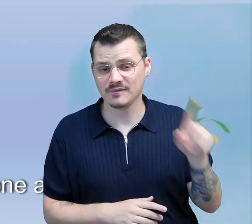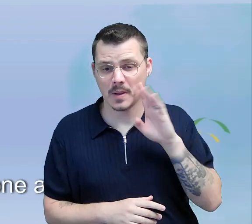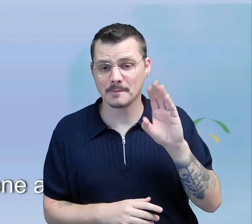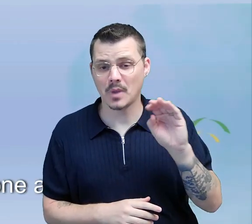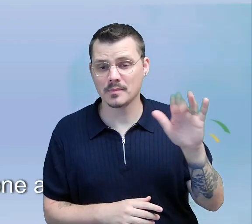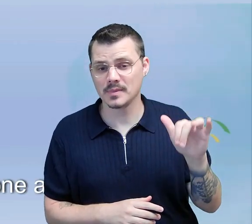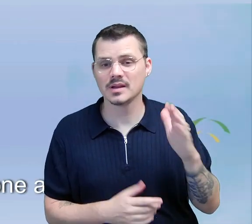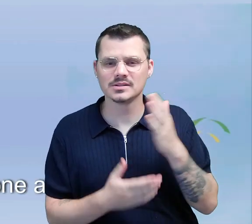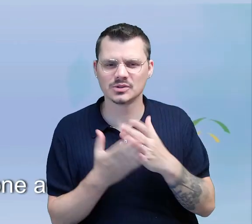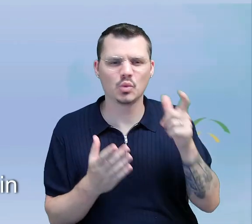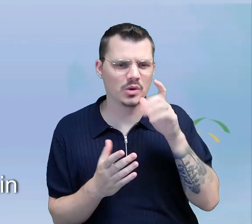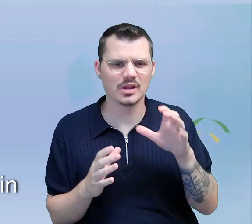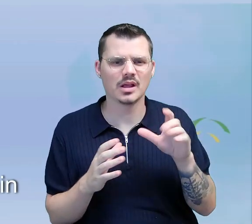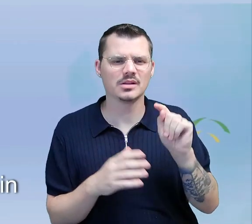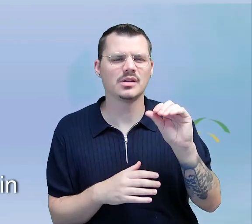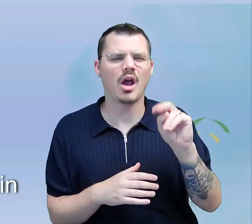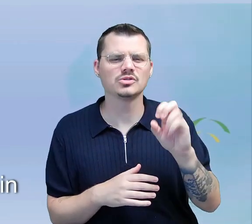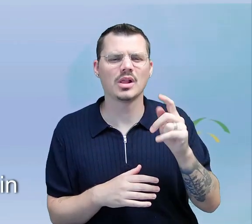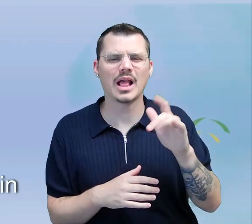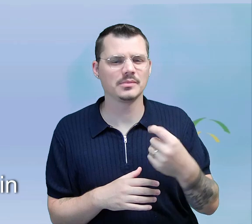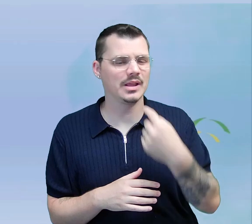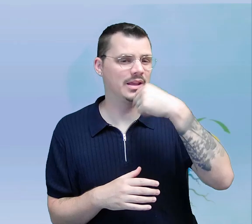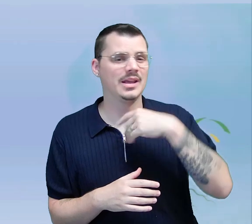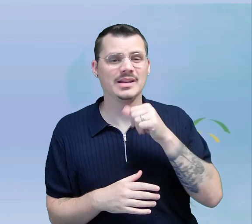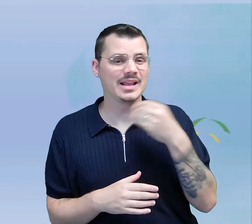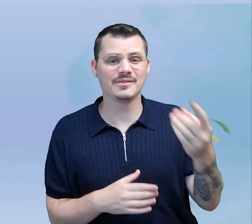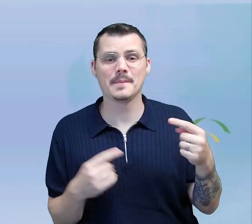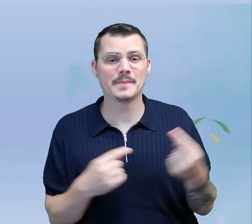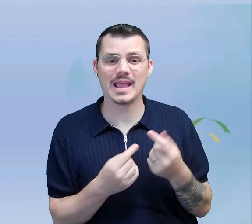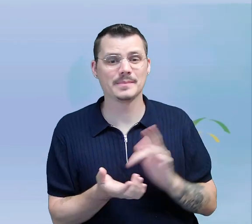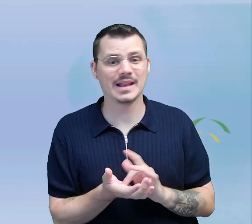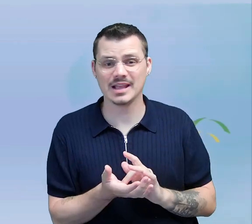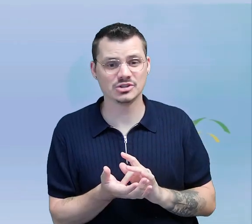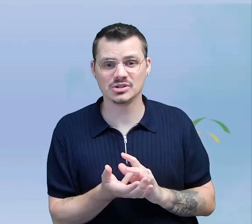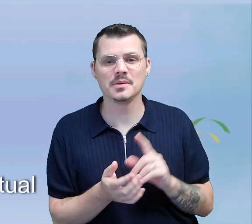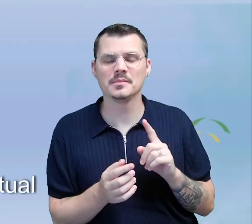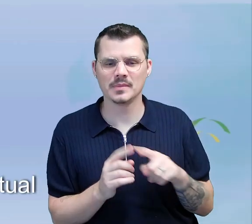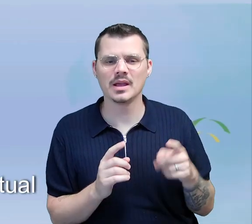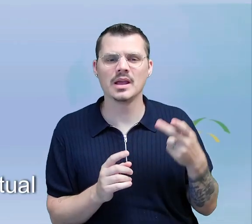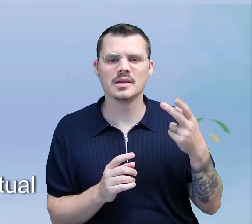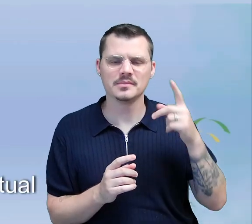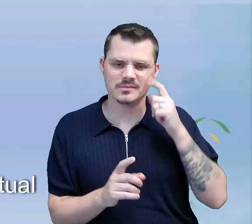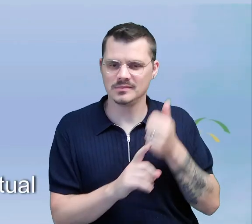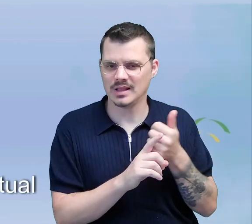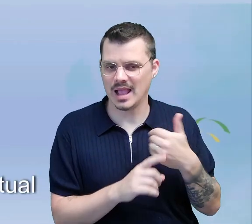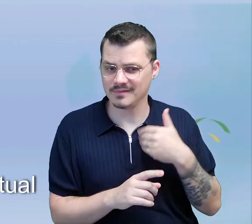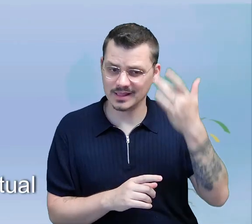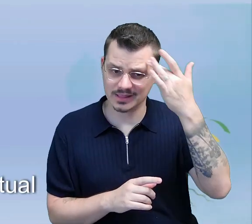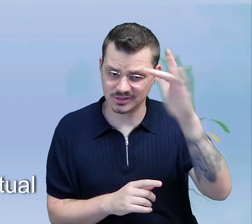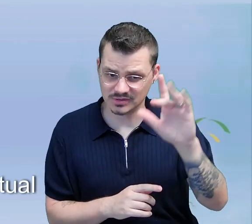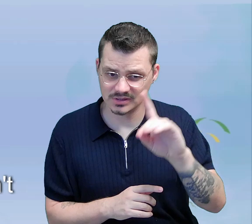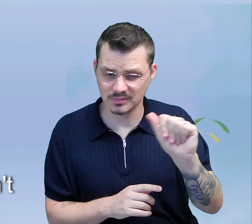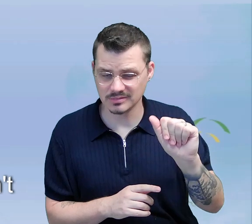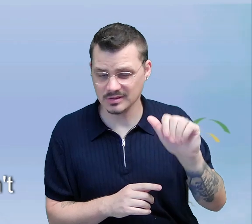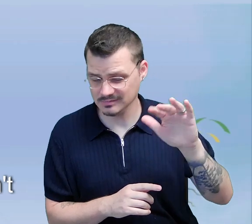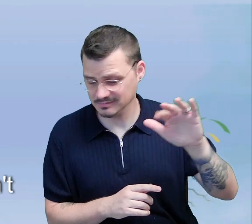like for Bobby, somebody had done a tonsillectomy and not given him pain medicine. And because he has profound